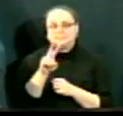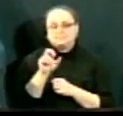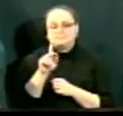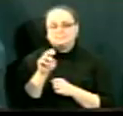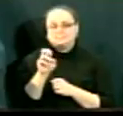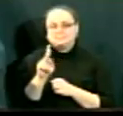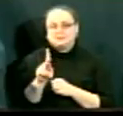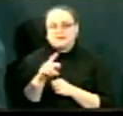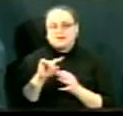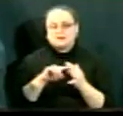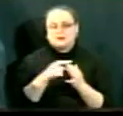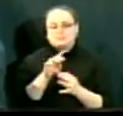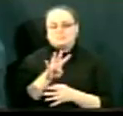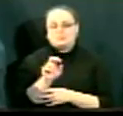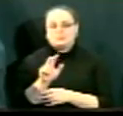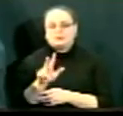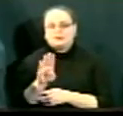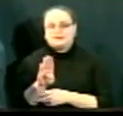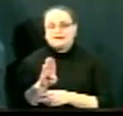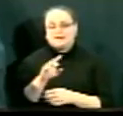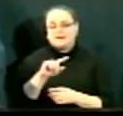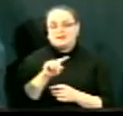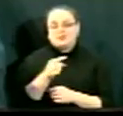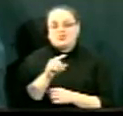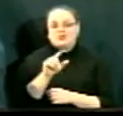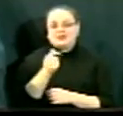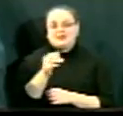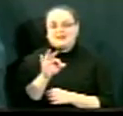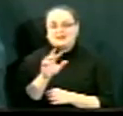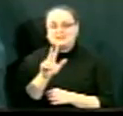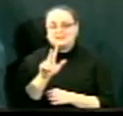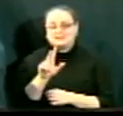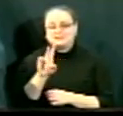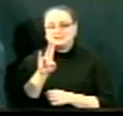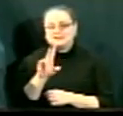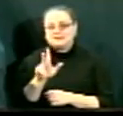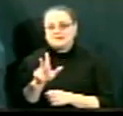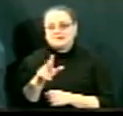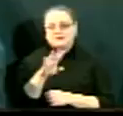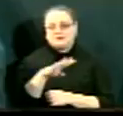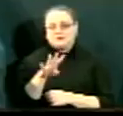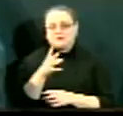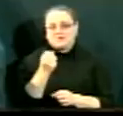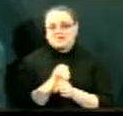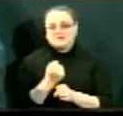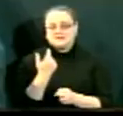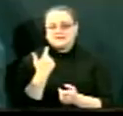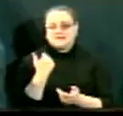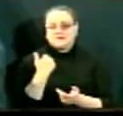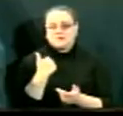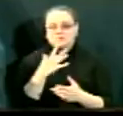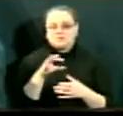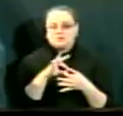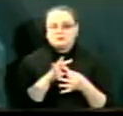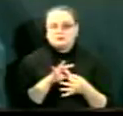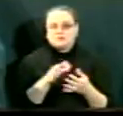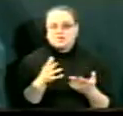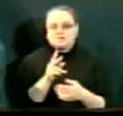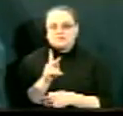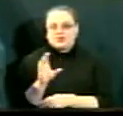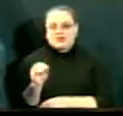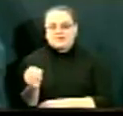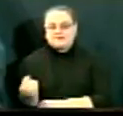first 403B here in 1973. So my quick math, it's 44 years that we've been a partner here with Knox